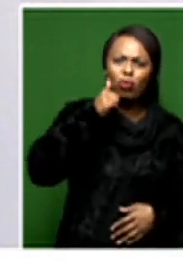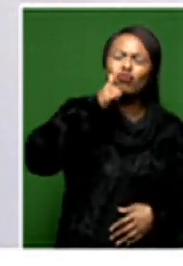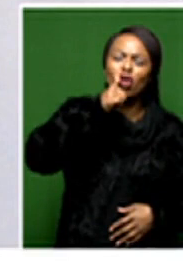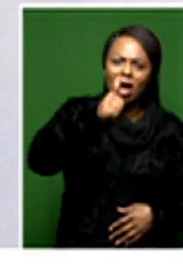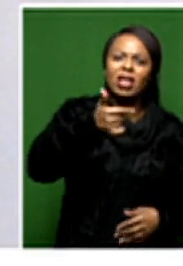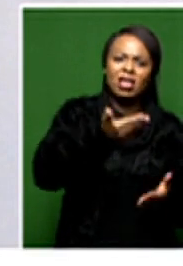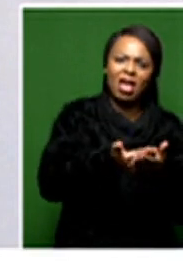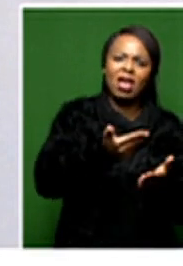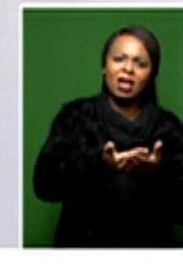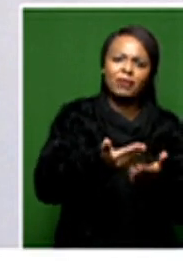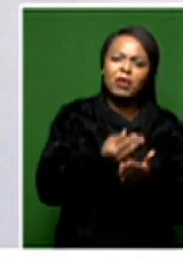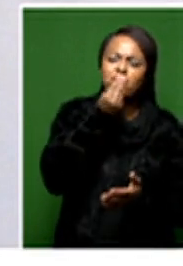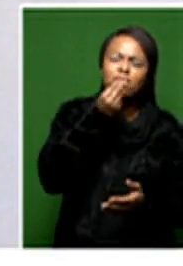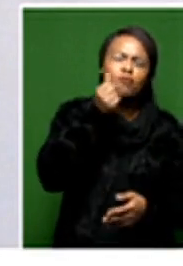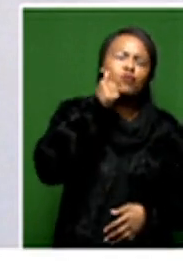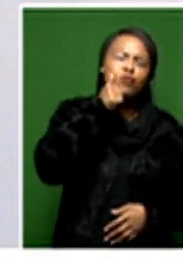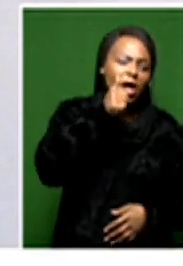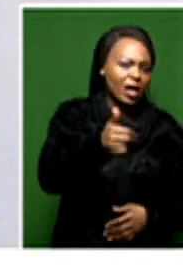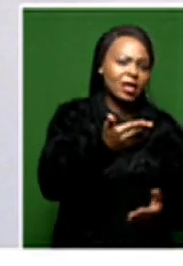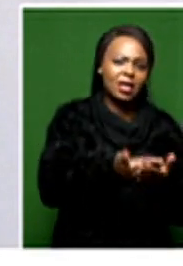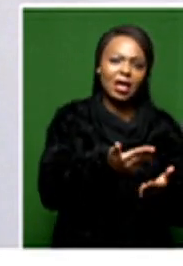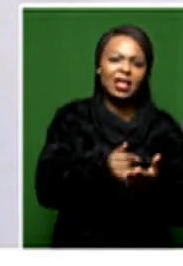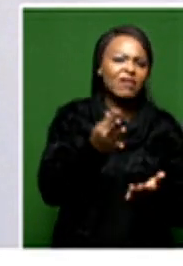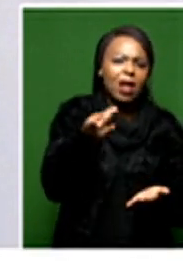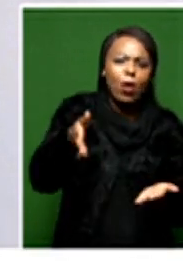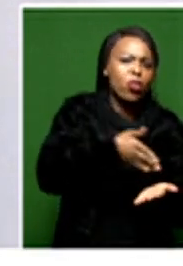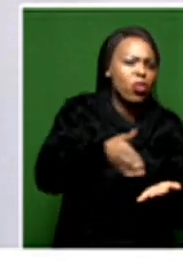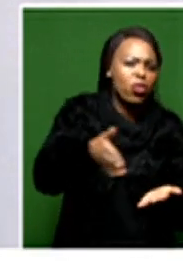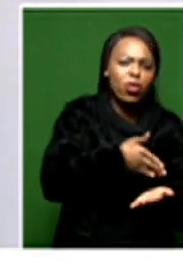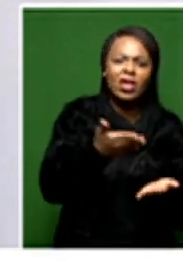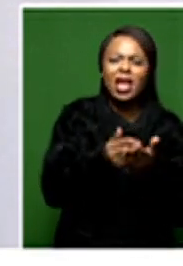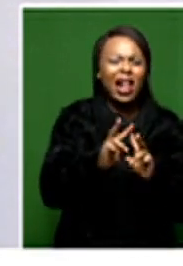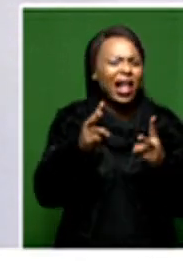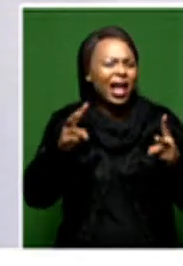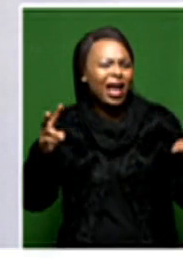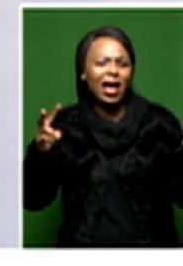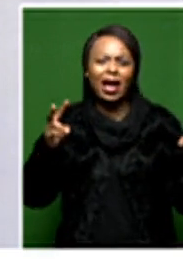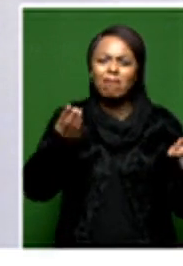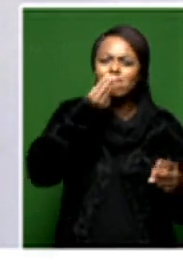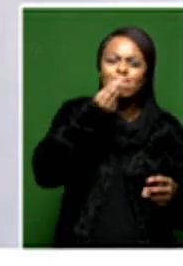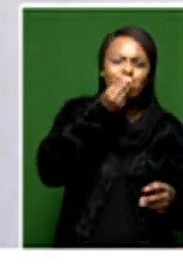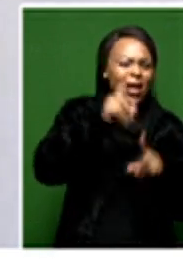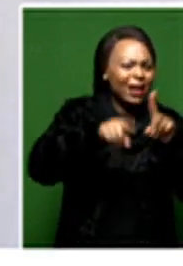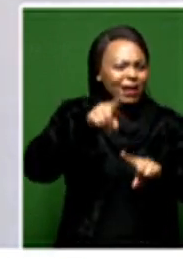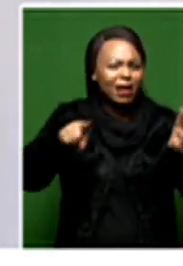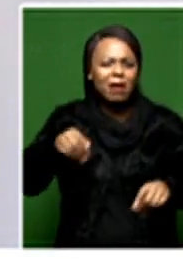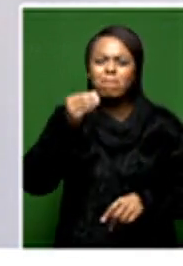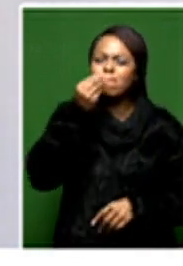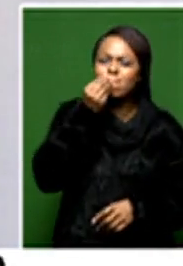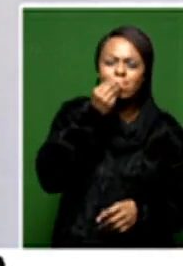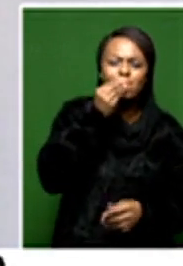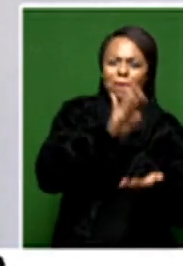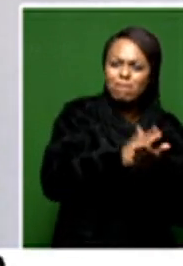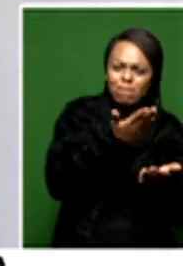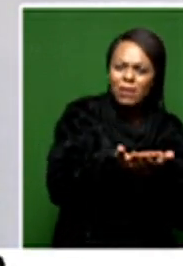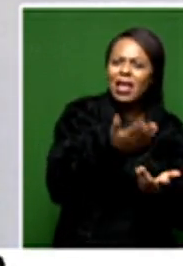food. And obviously the upper echelon, the crown prince or the throne of amazing food is braai food. That we all